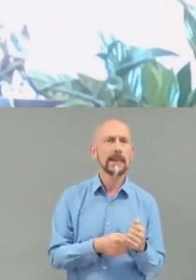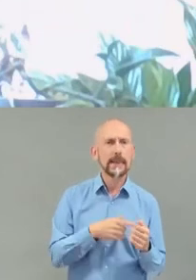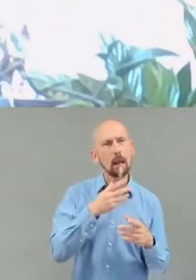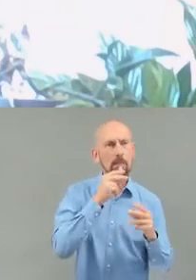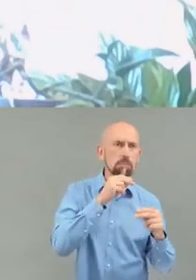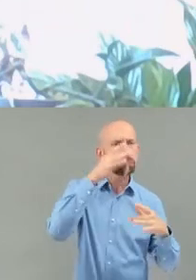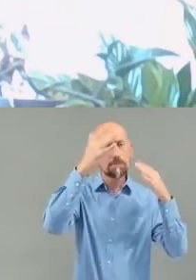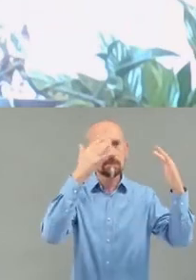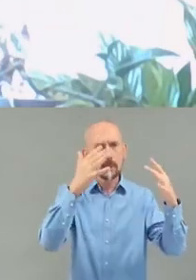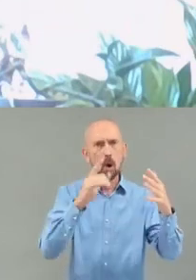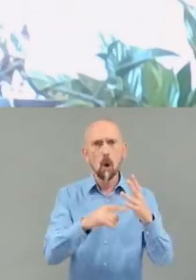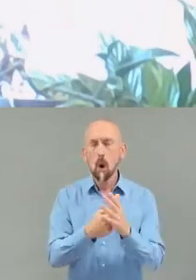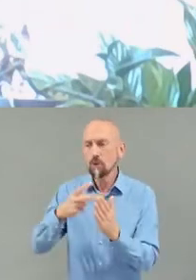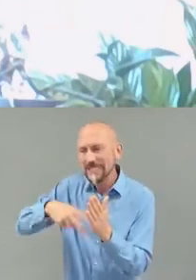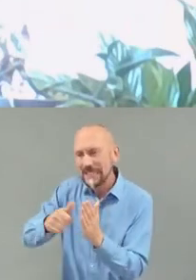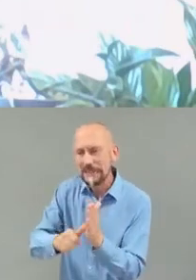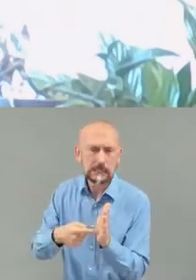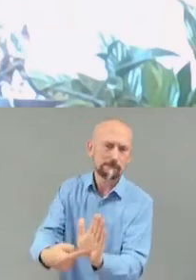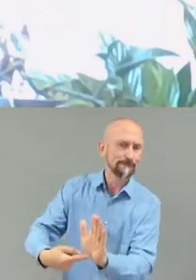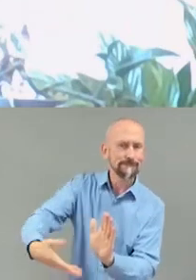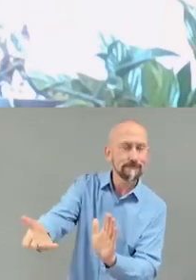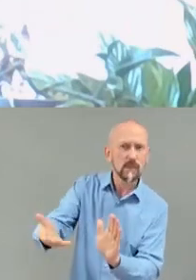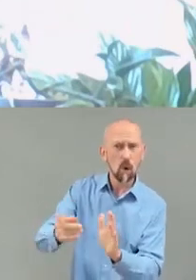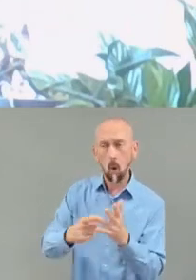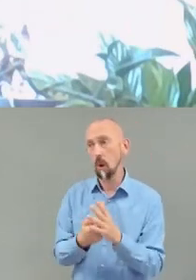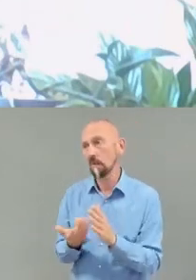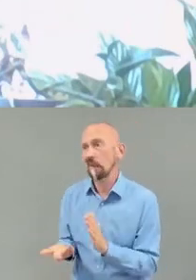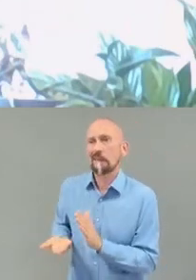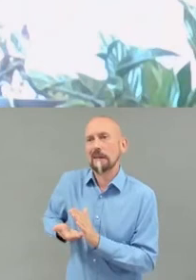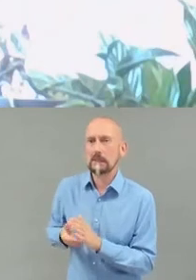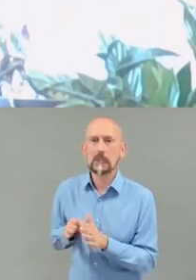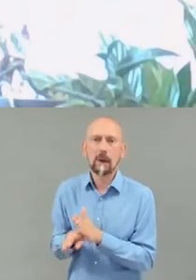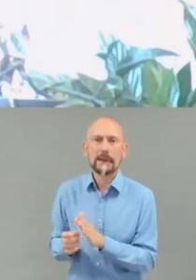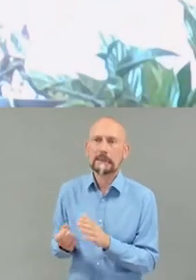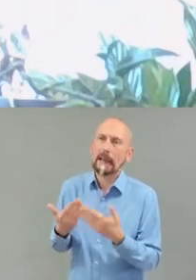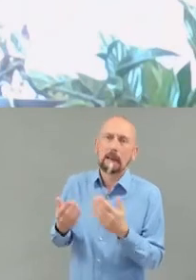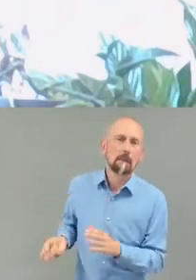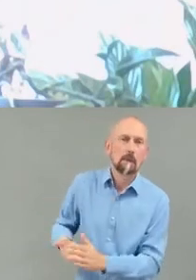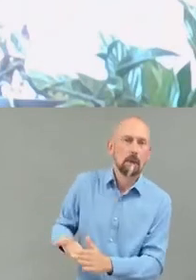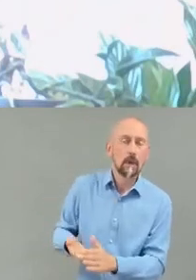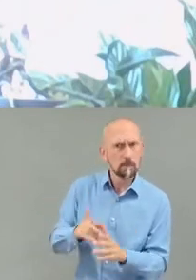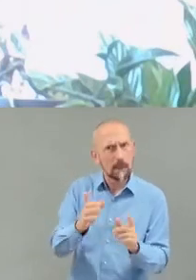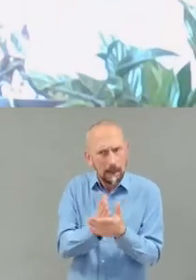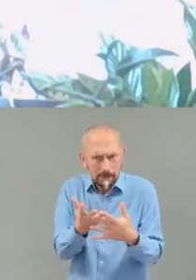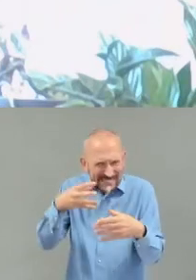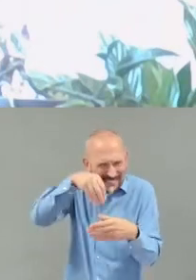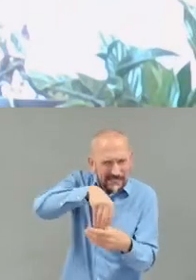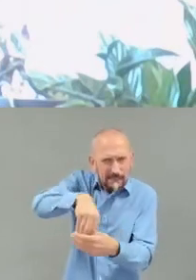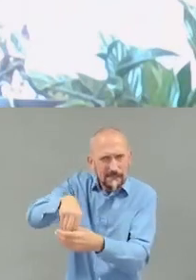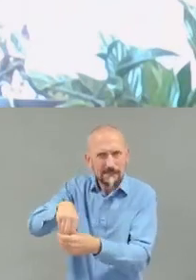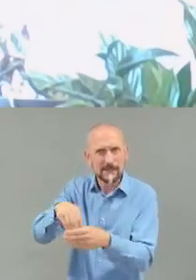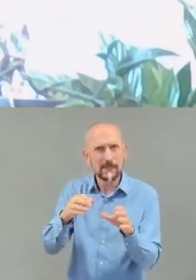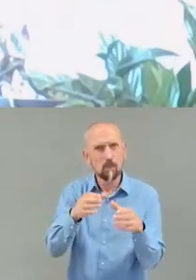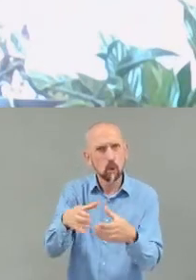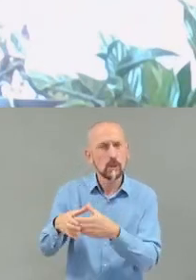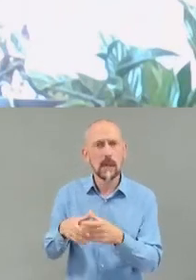training events, but integration of the issues of diversity in research, on modules on children looked after, or